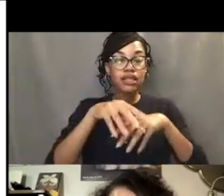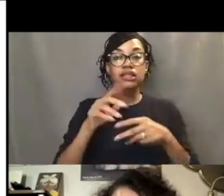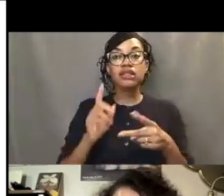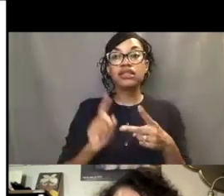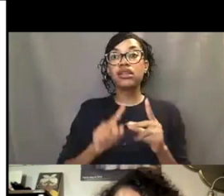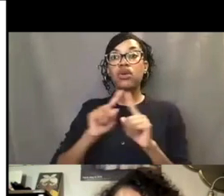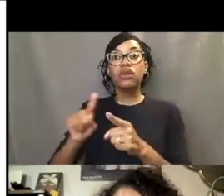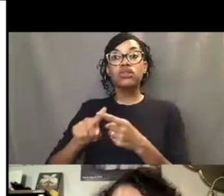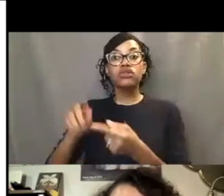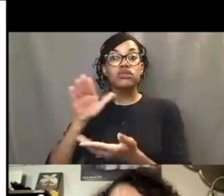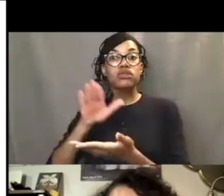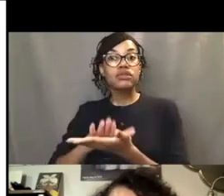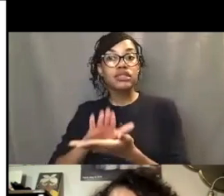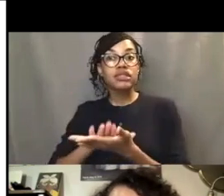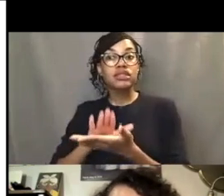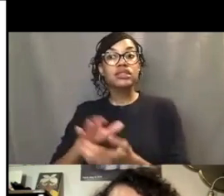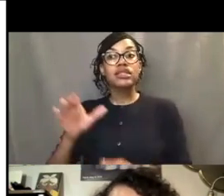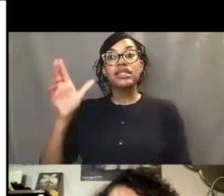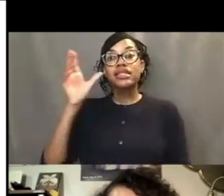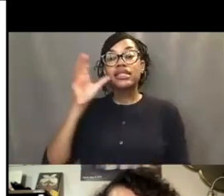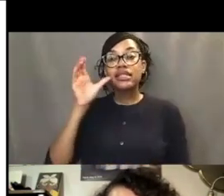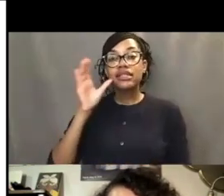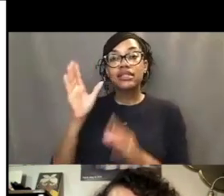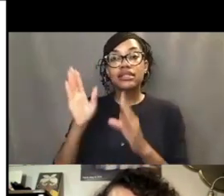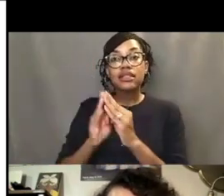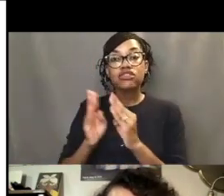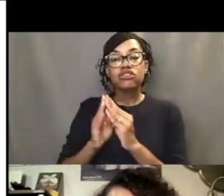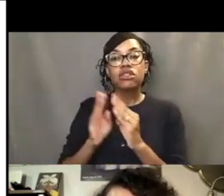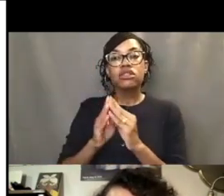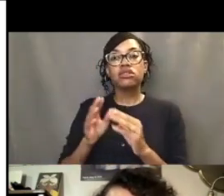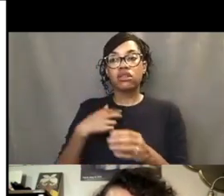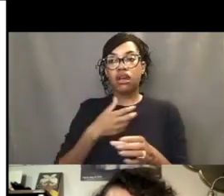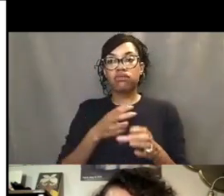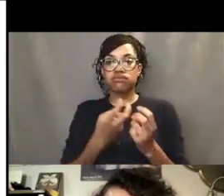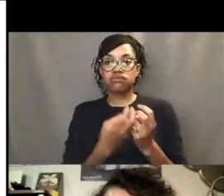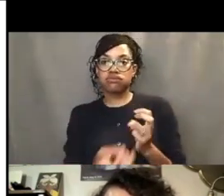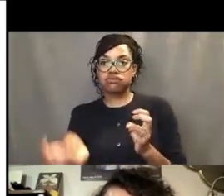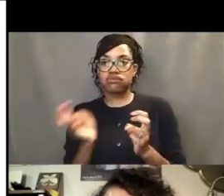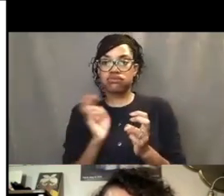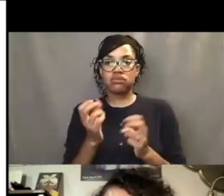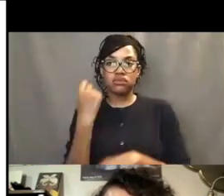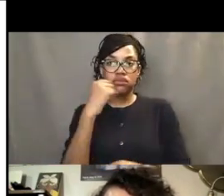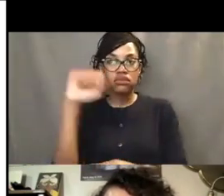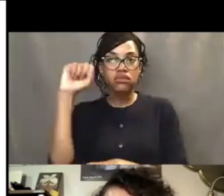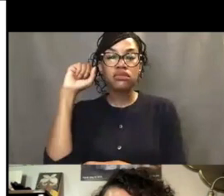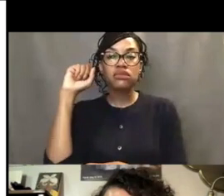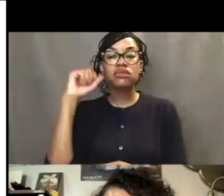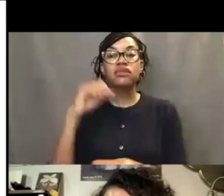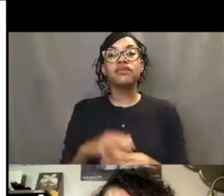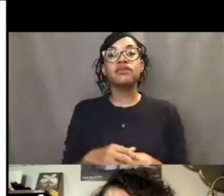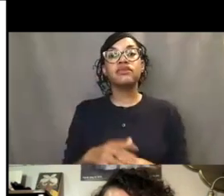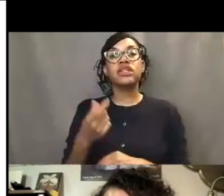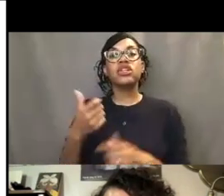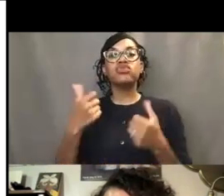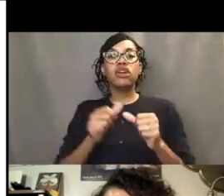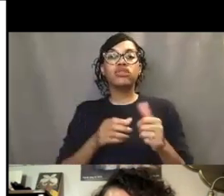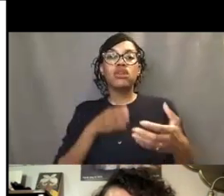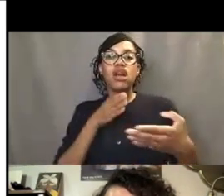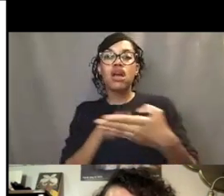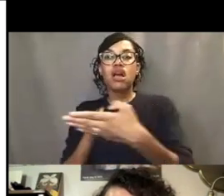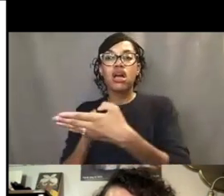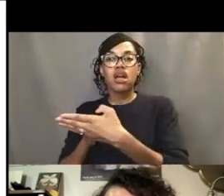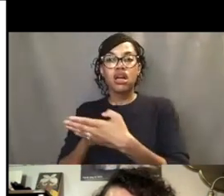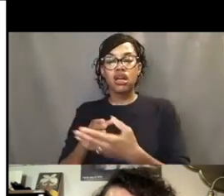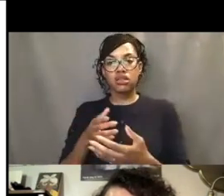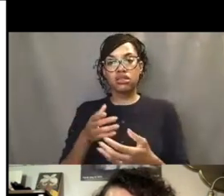invitation, and made enough noise to give anyone pause to take up the job of takeover czar after that attempt in 2015.